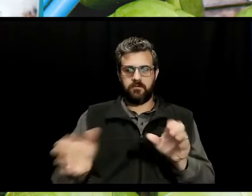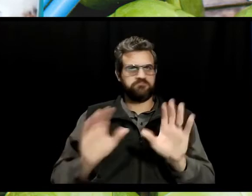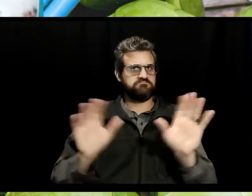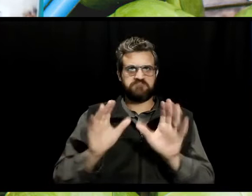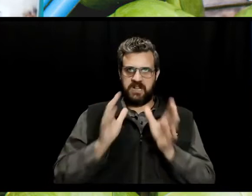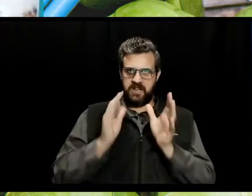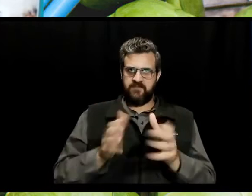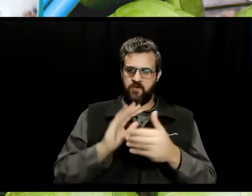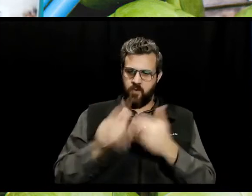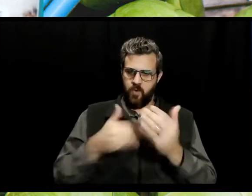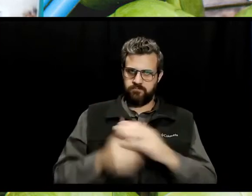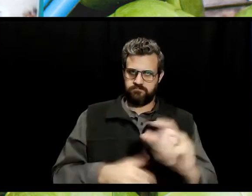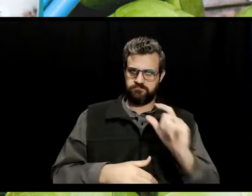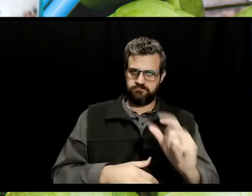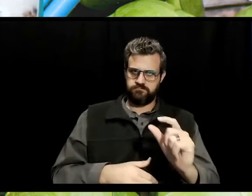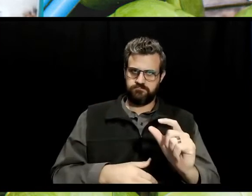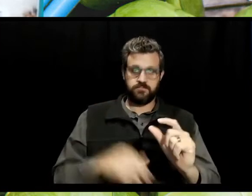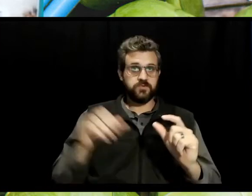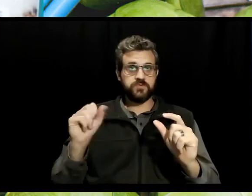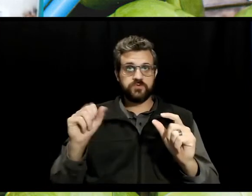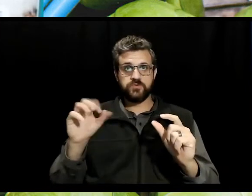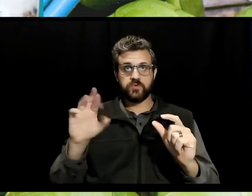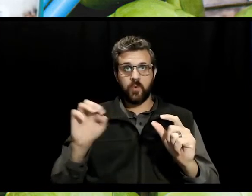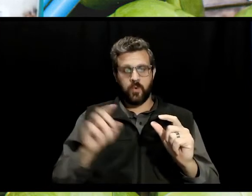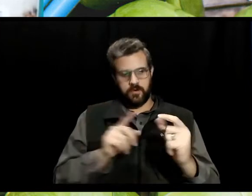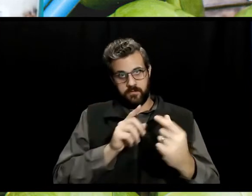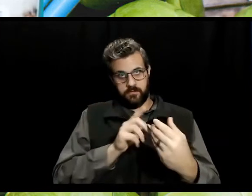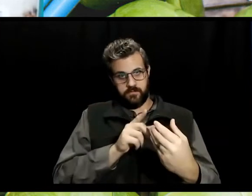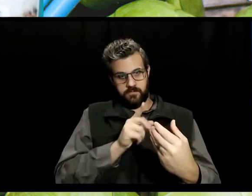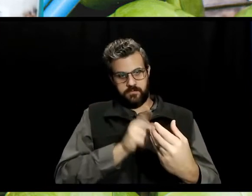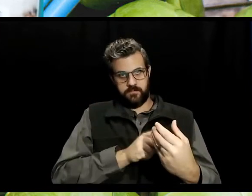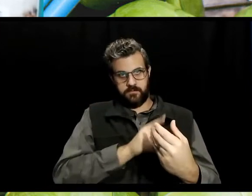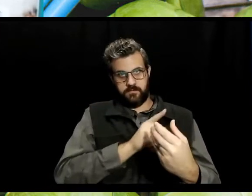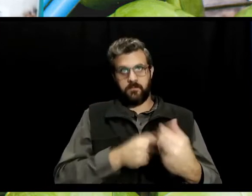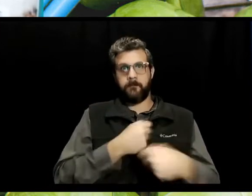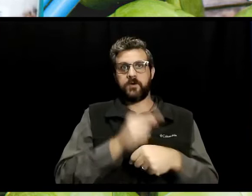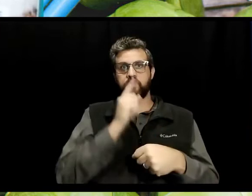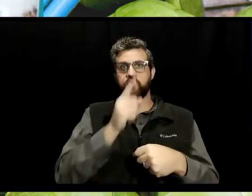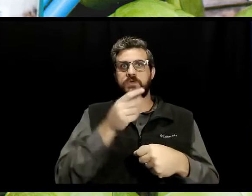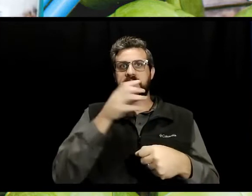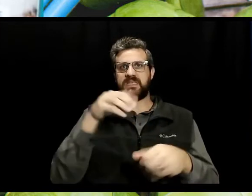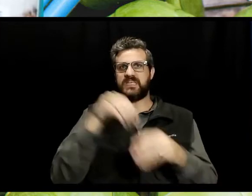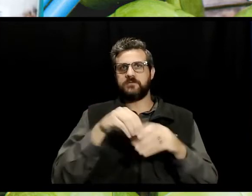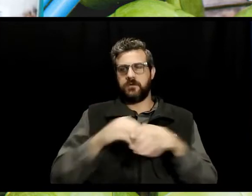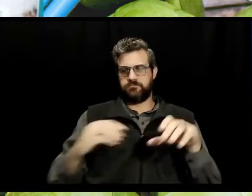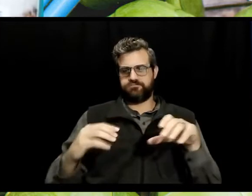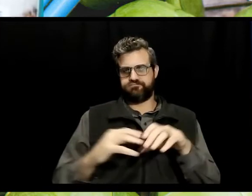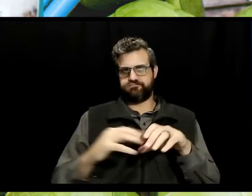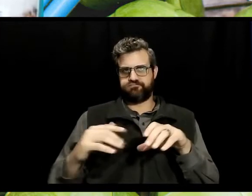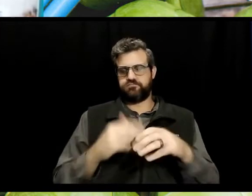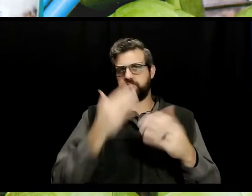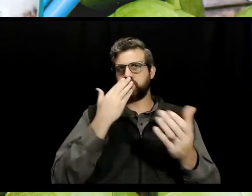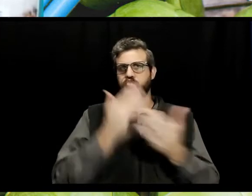them whole. So scoring is going to make sure that the sprout is getting cooked and tender throughout the whole